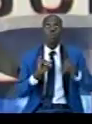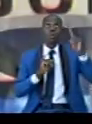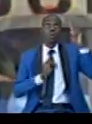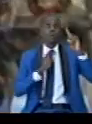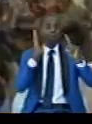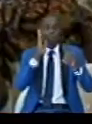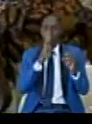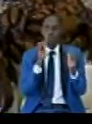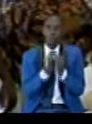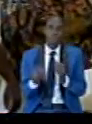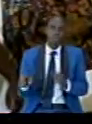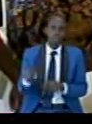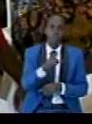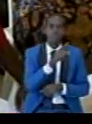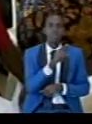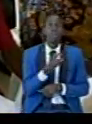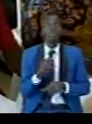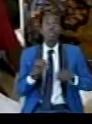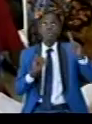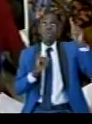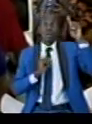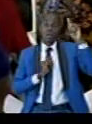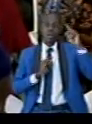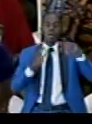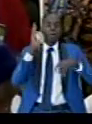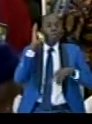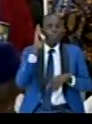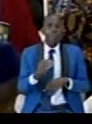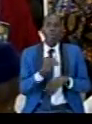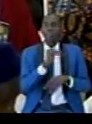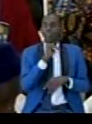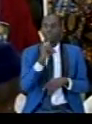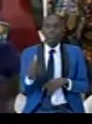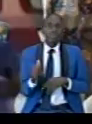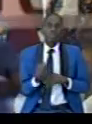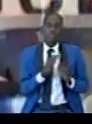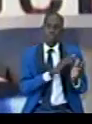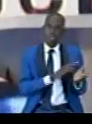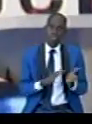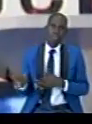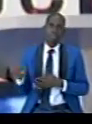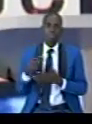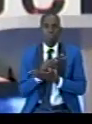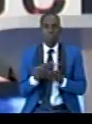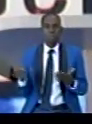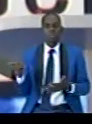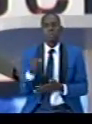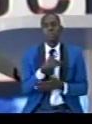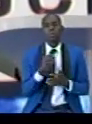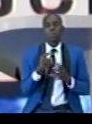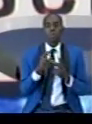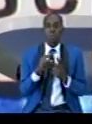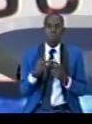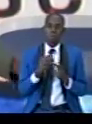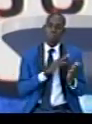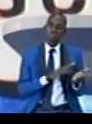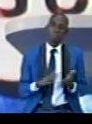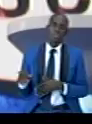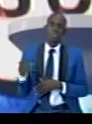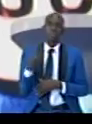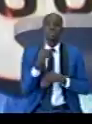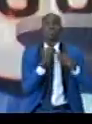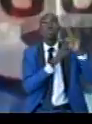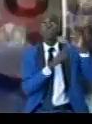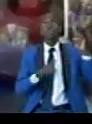you. I will not fail thee, nor forsake thee. The